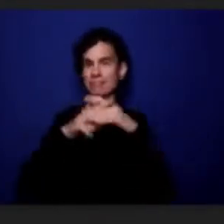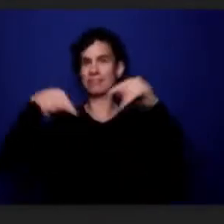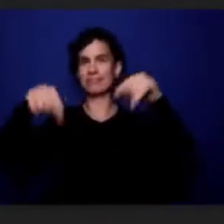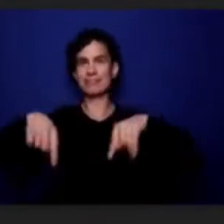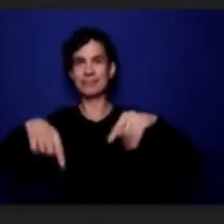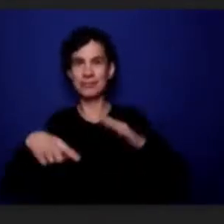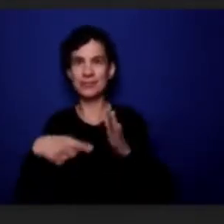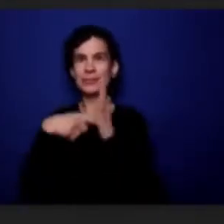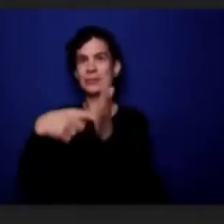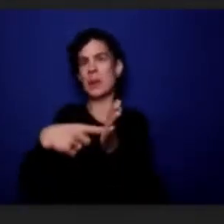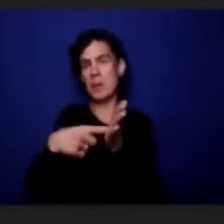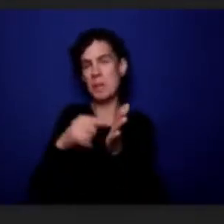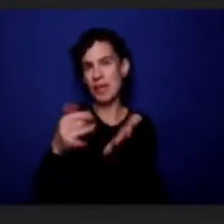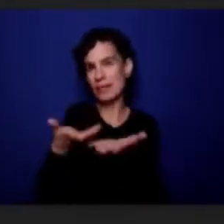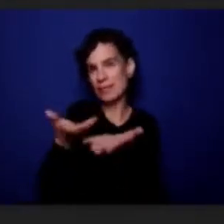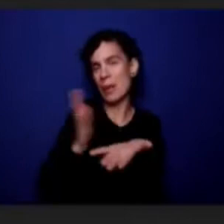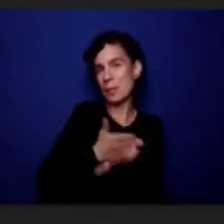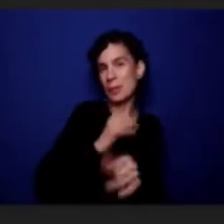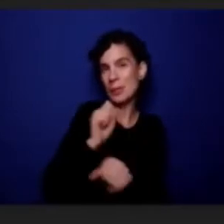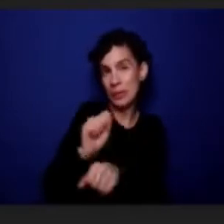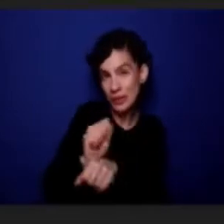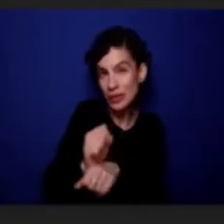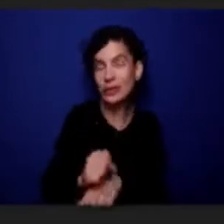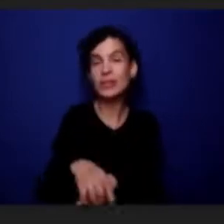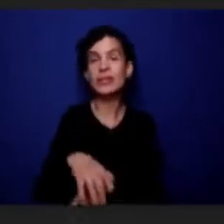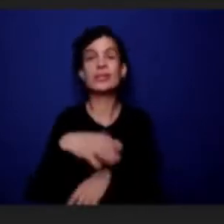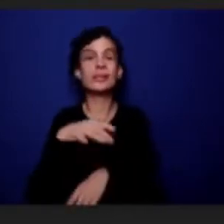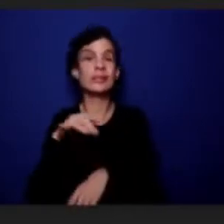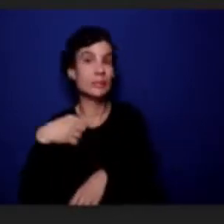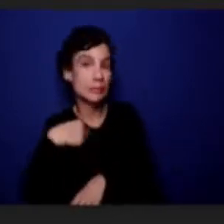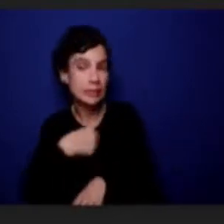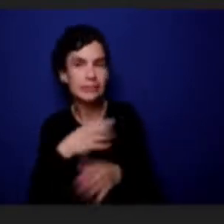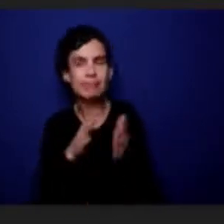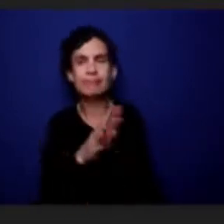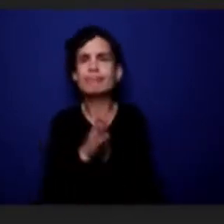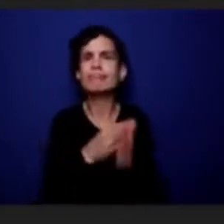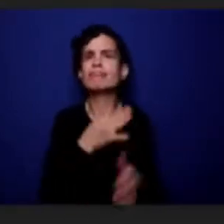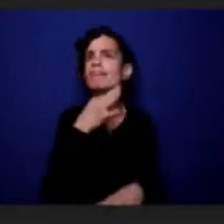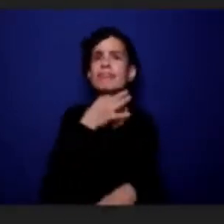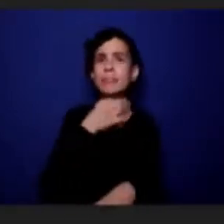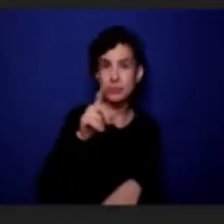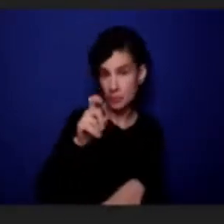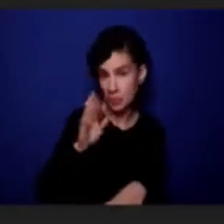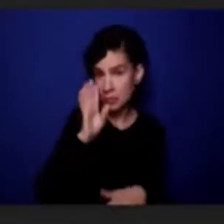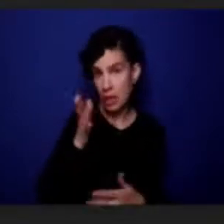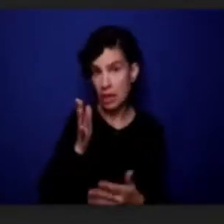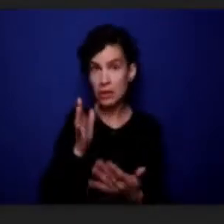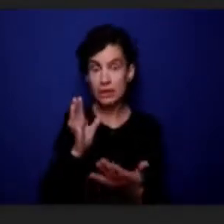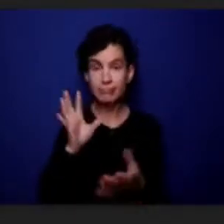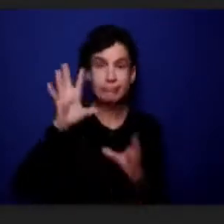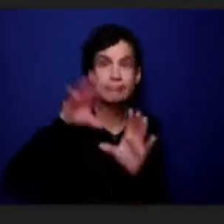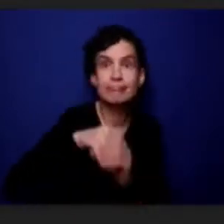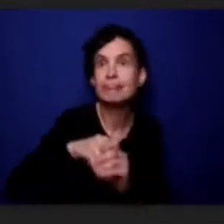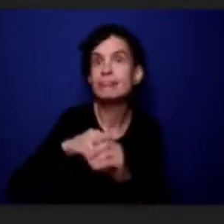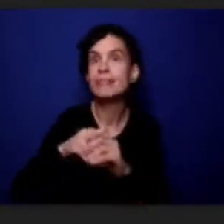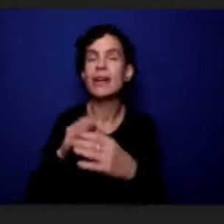the fact that both of us ended up intervening in our historical foundation sort of points to that.